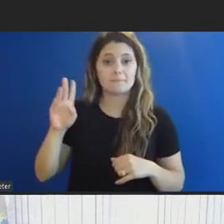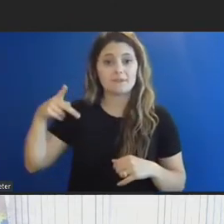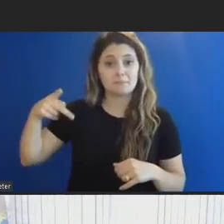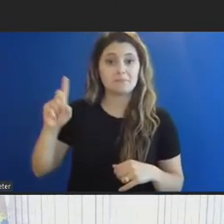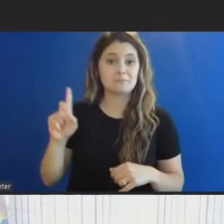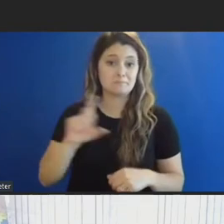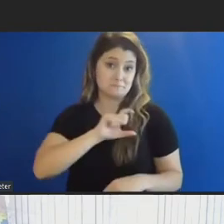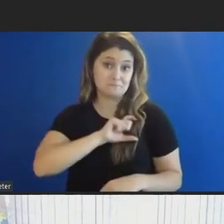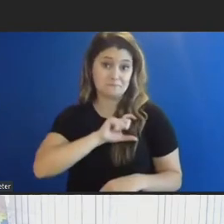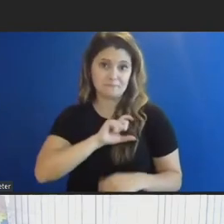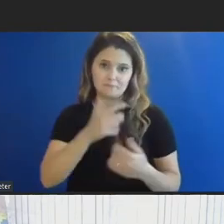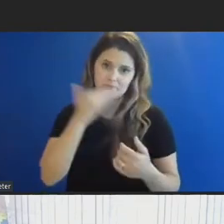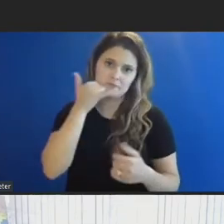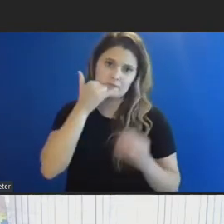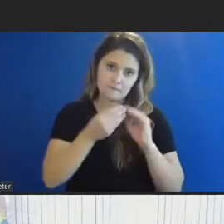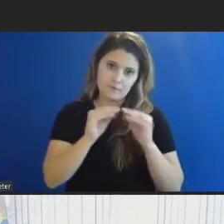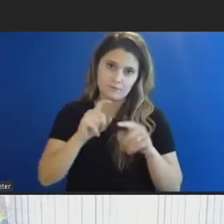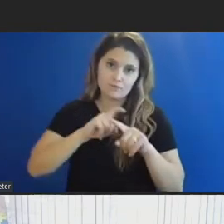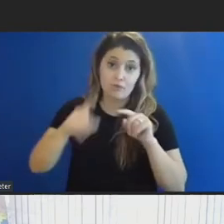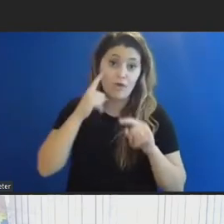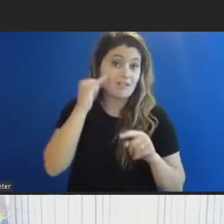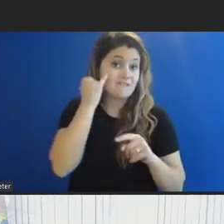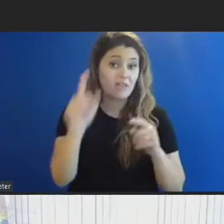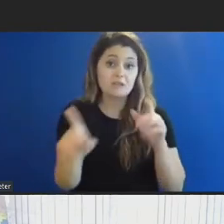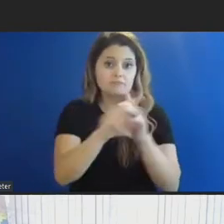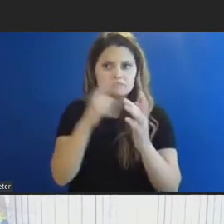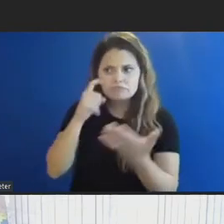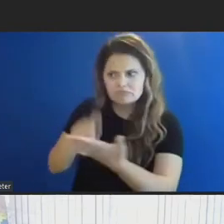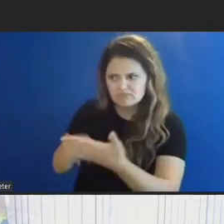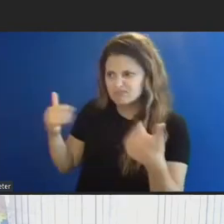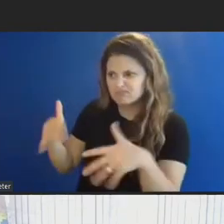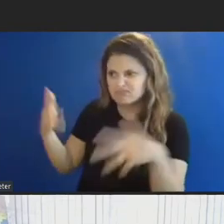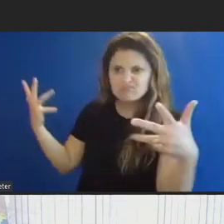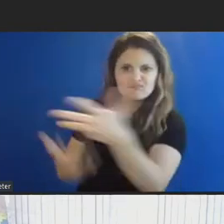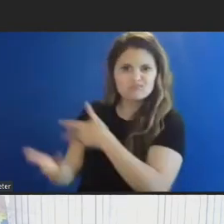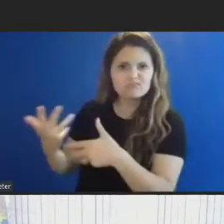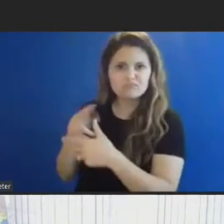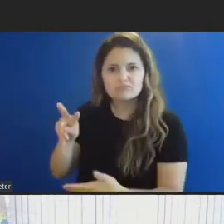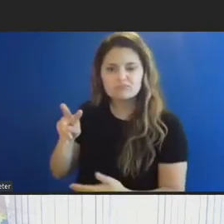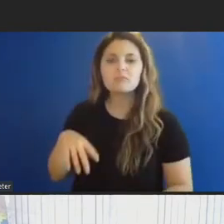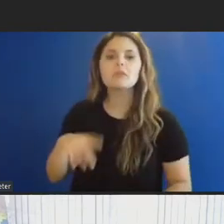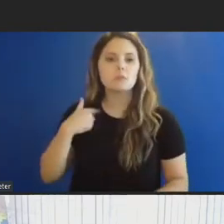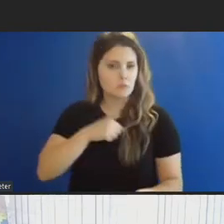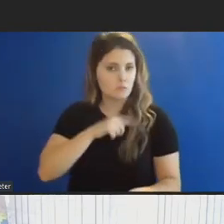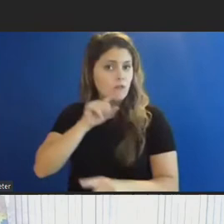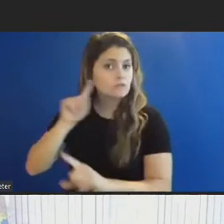the best number to call for one of those situations. And then we will respond